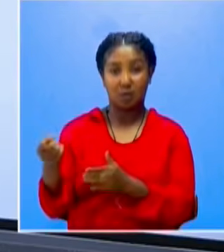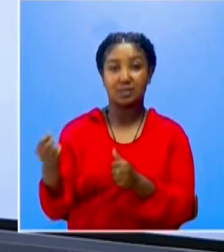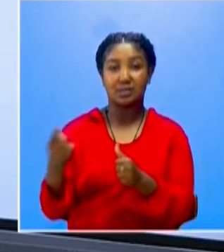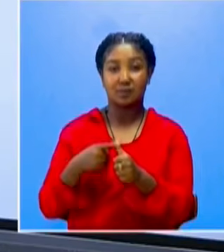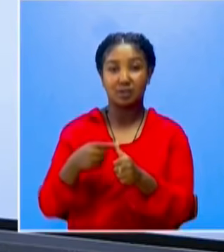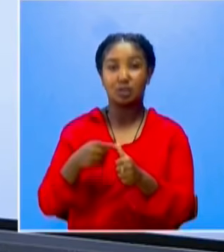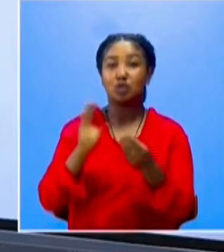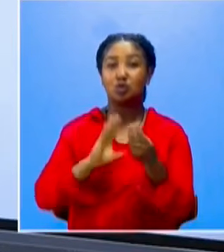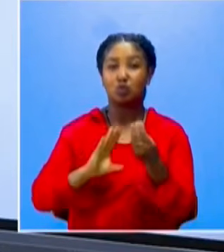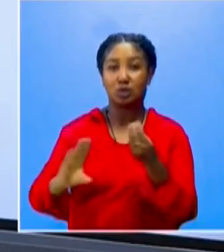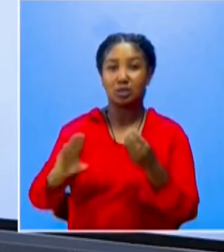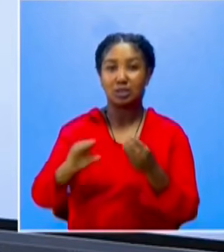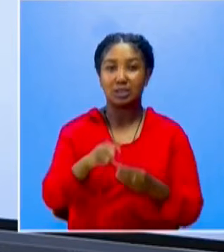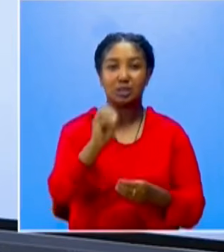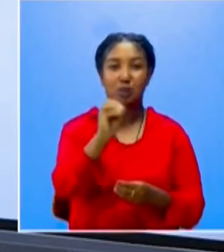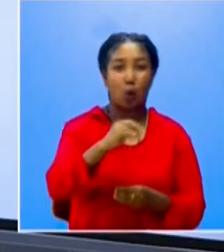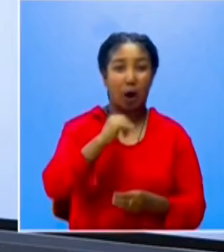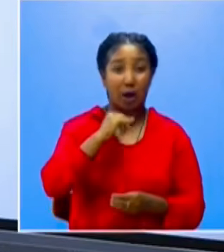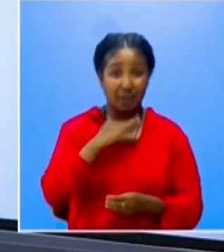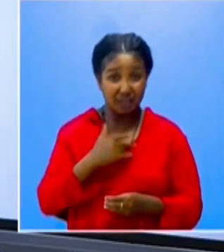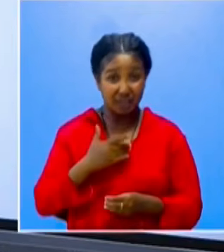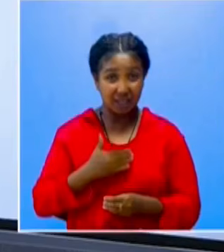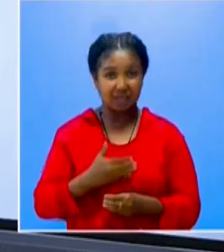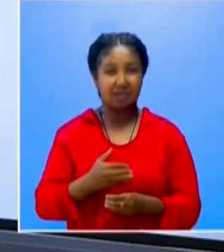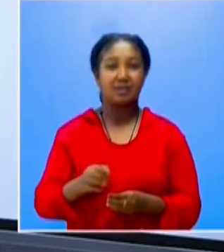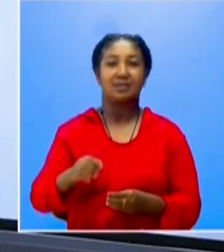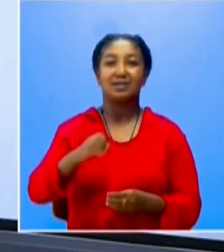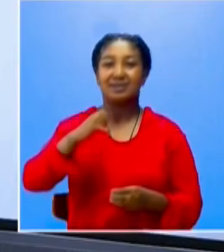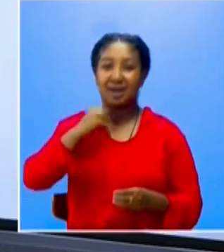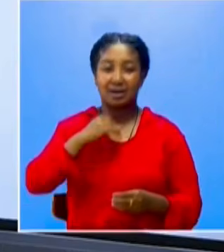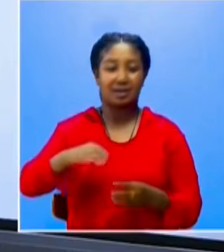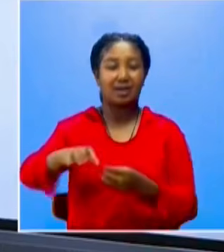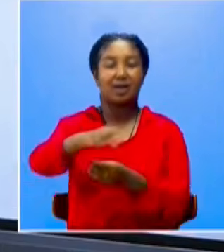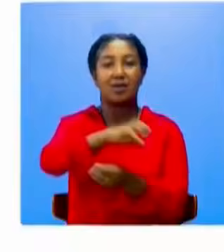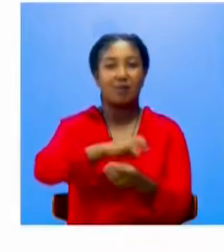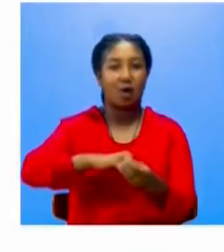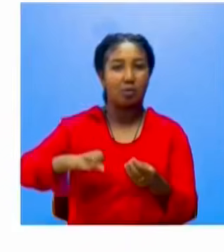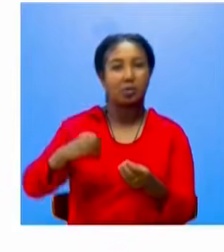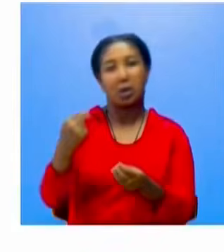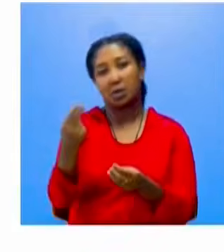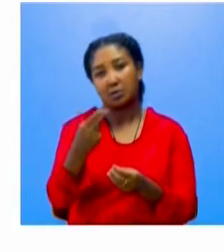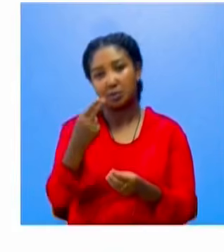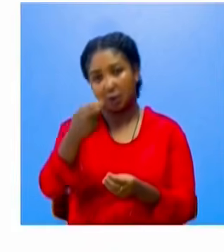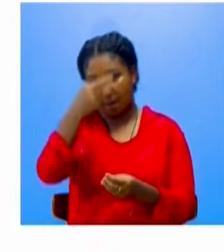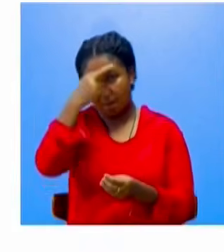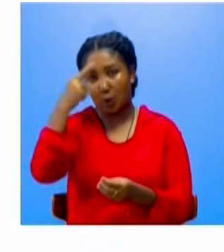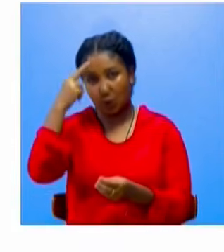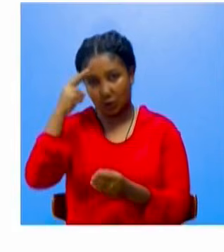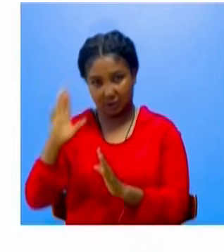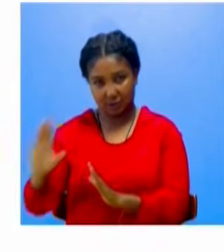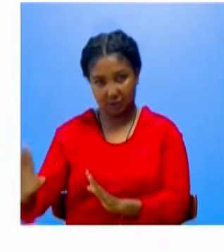first situation, throw garbage and dirty environment, yes, you can use because.